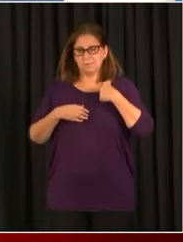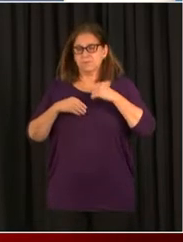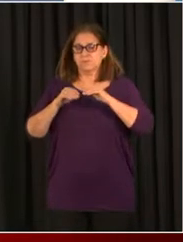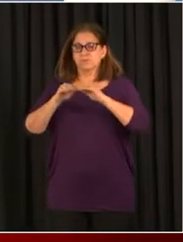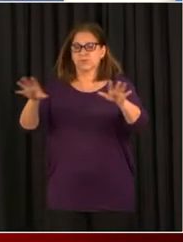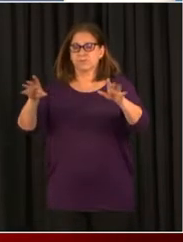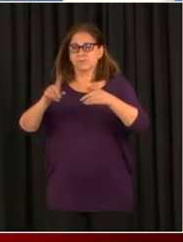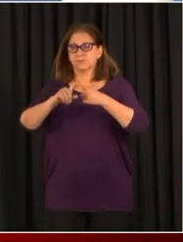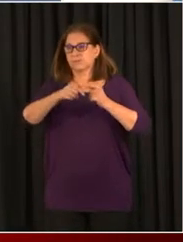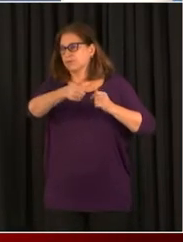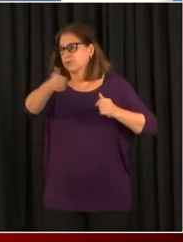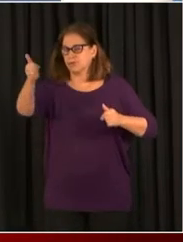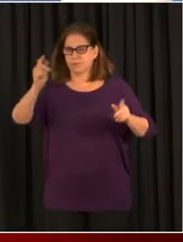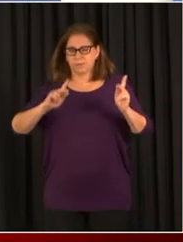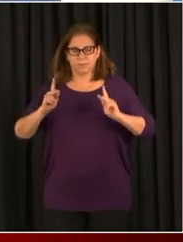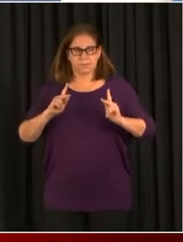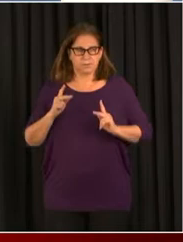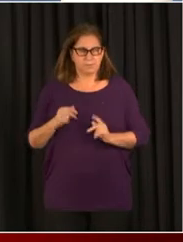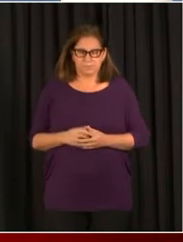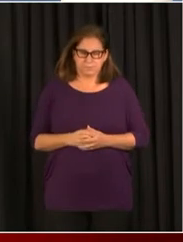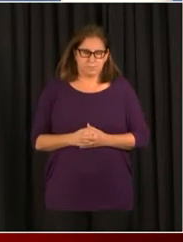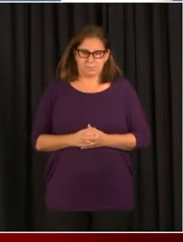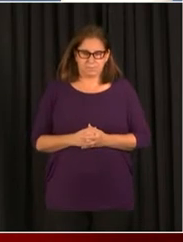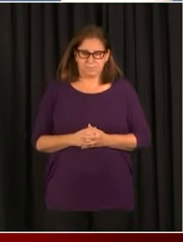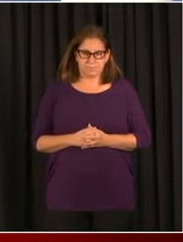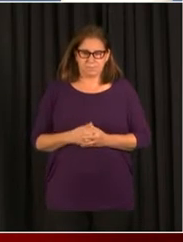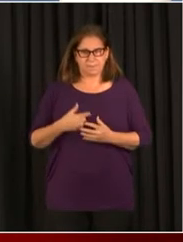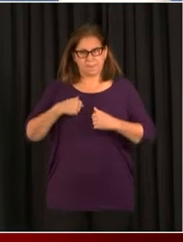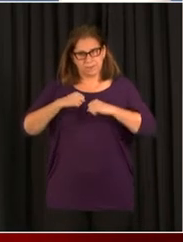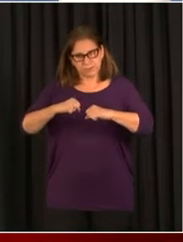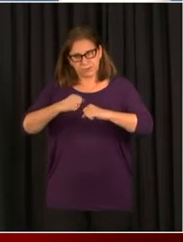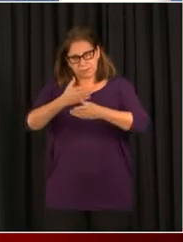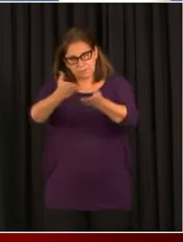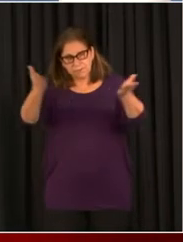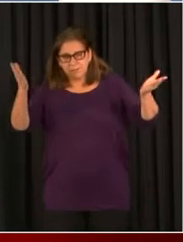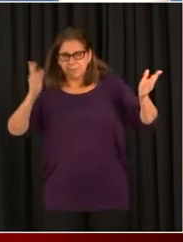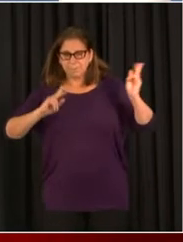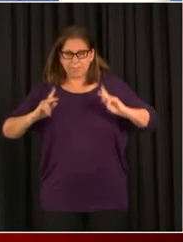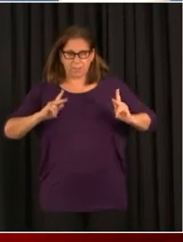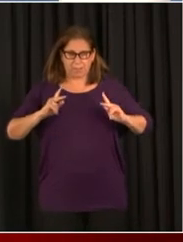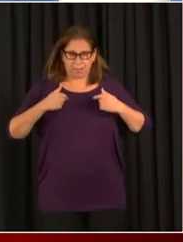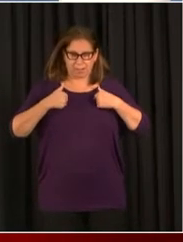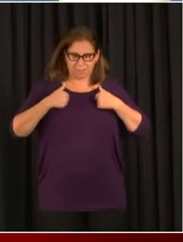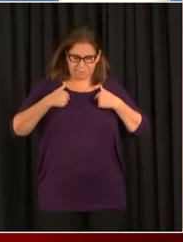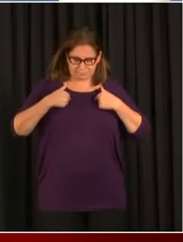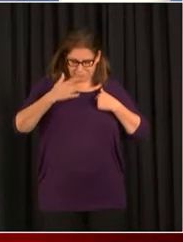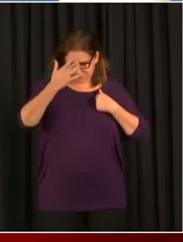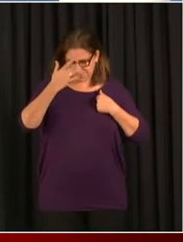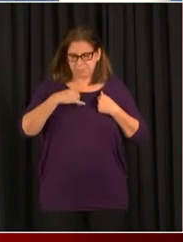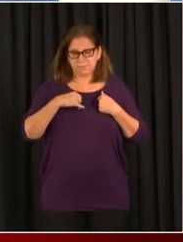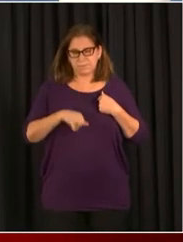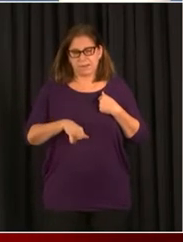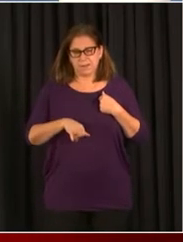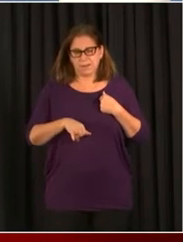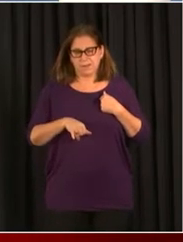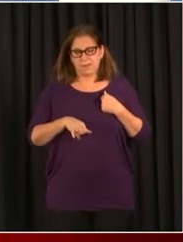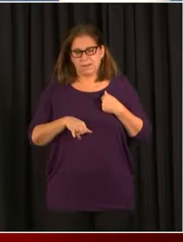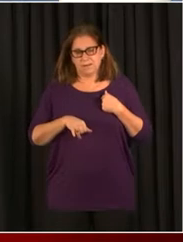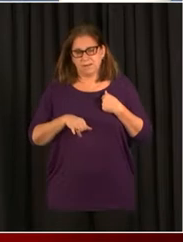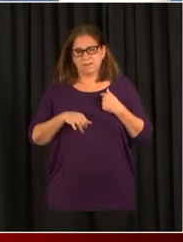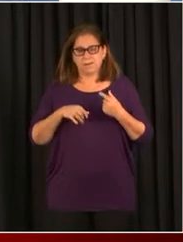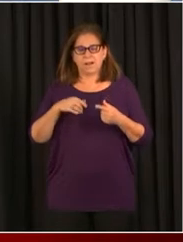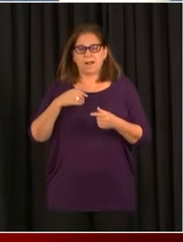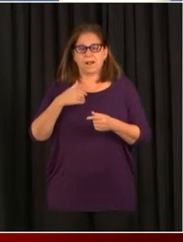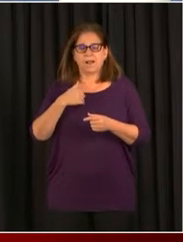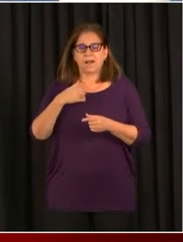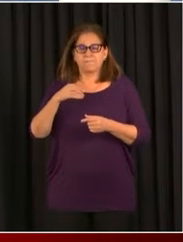those people who are doing their civic duty by being poll workers. So that's an important thing for us to remember as well. We